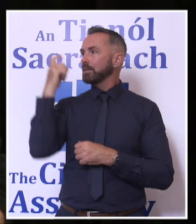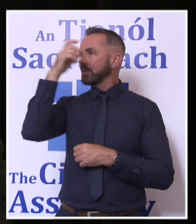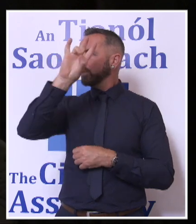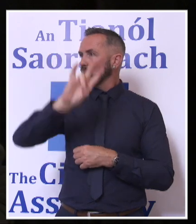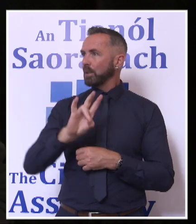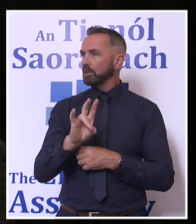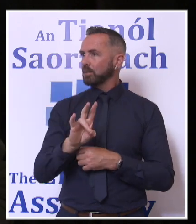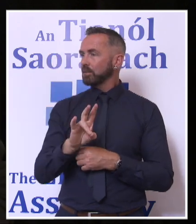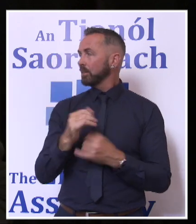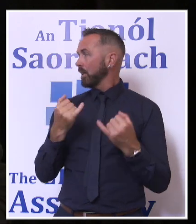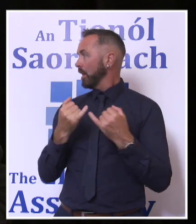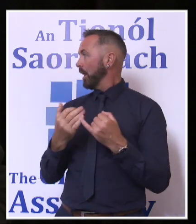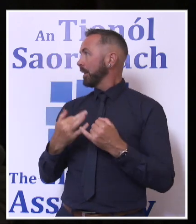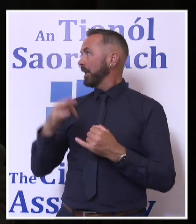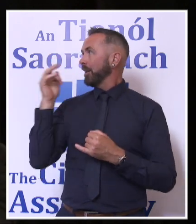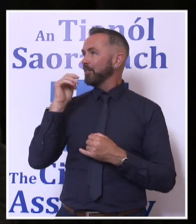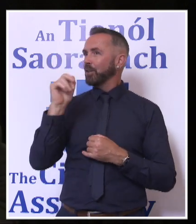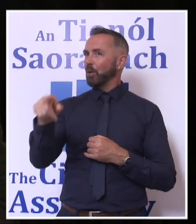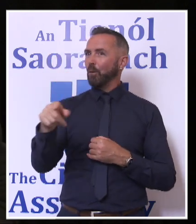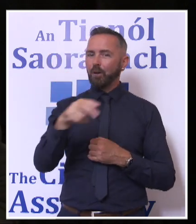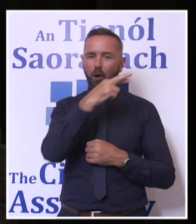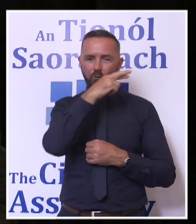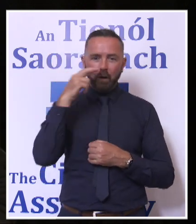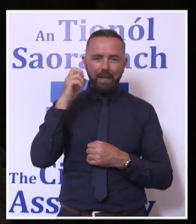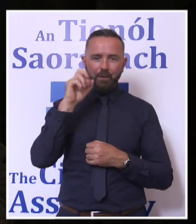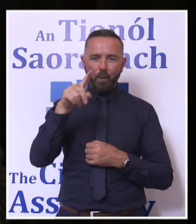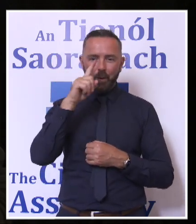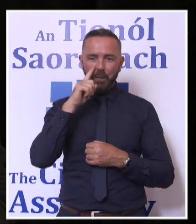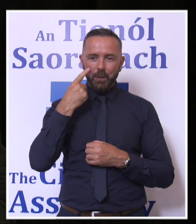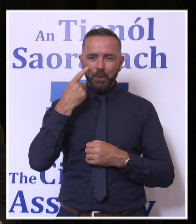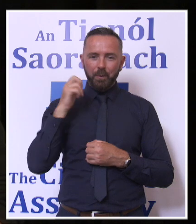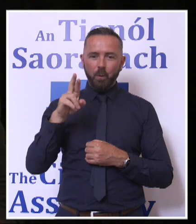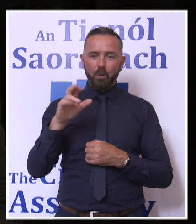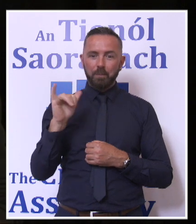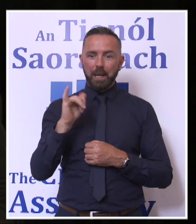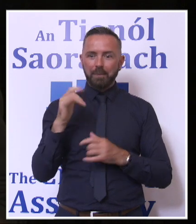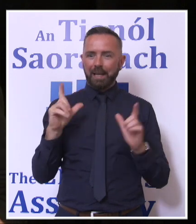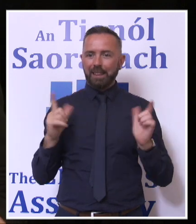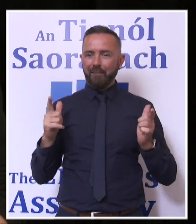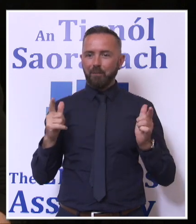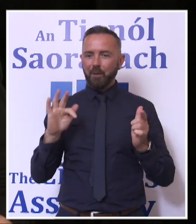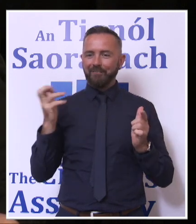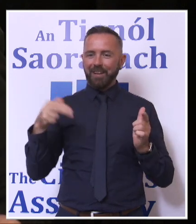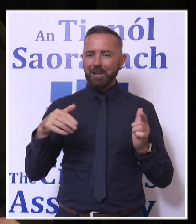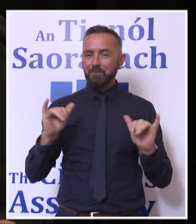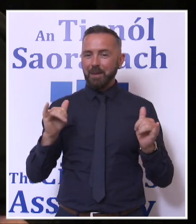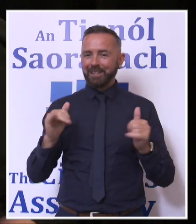Andy, like are you a red or a blue, or as somebody suggested to me, you might even be a closet Liverpool fan. But